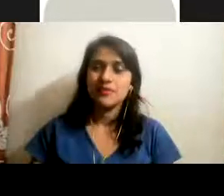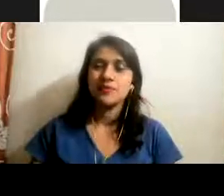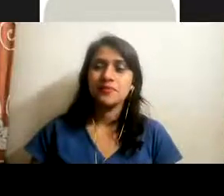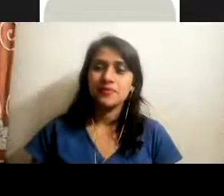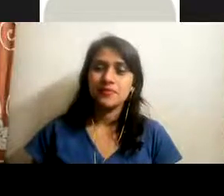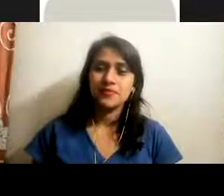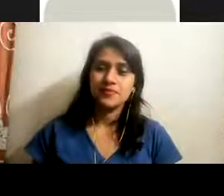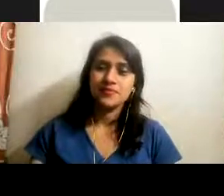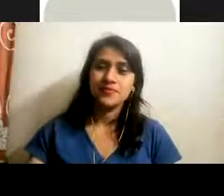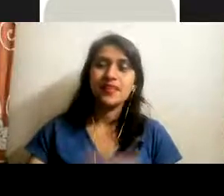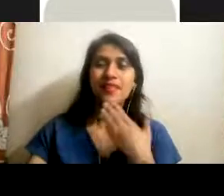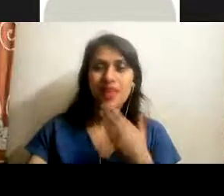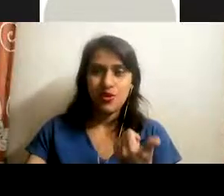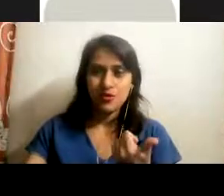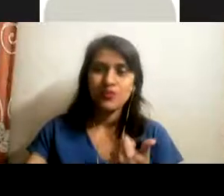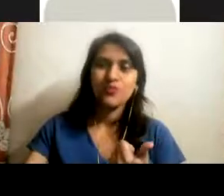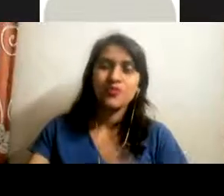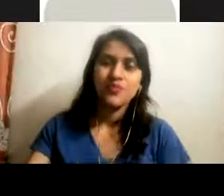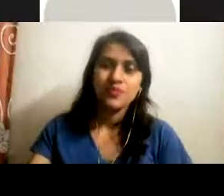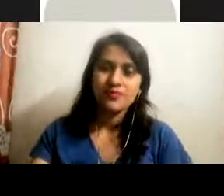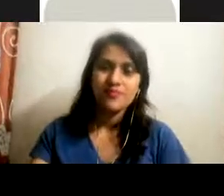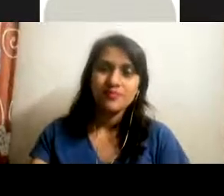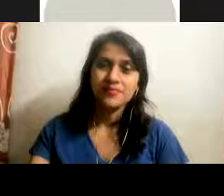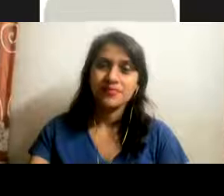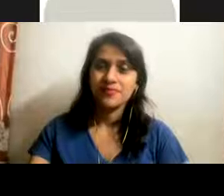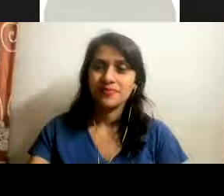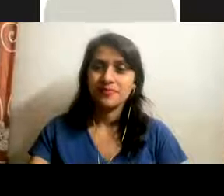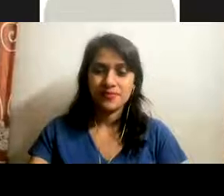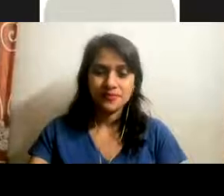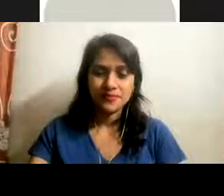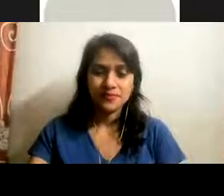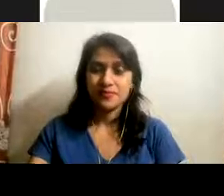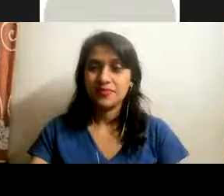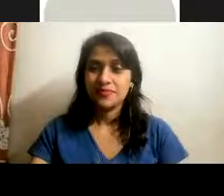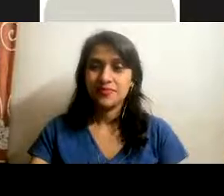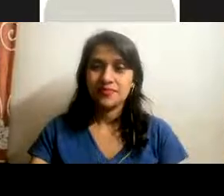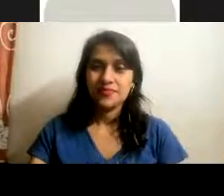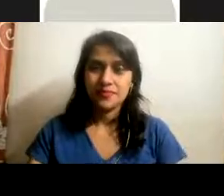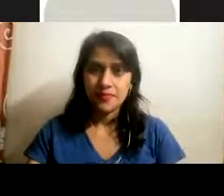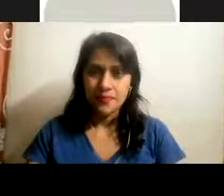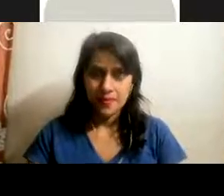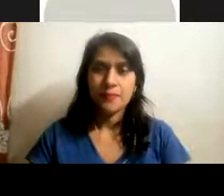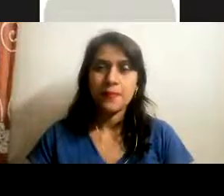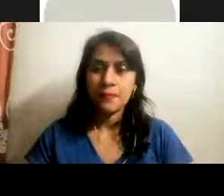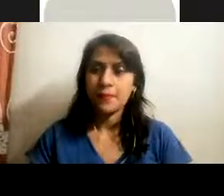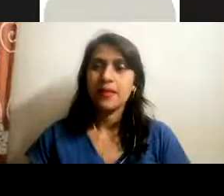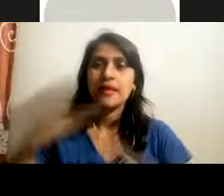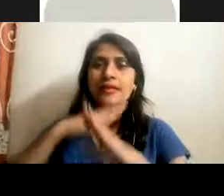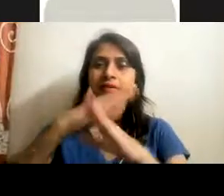Thank you very much. May I stop sharing the screen,